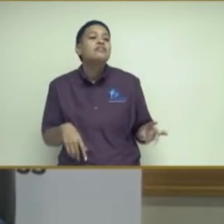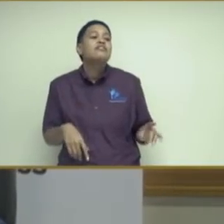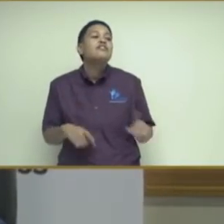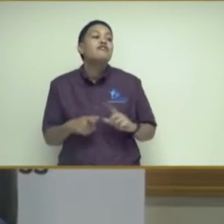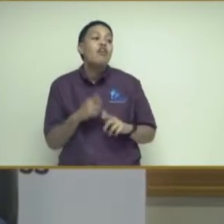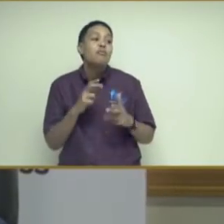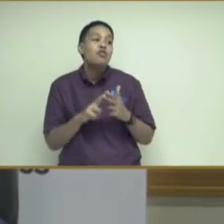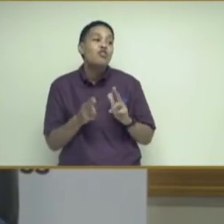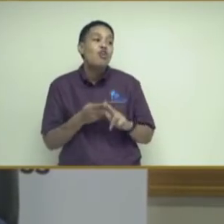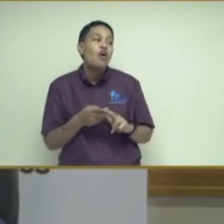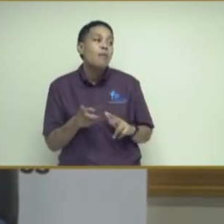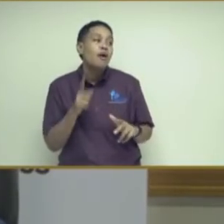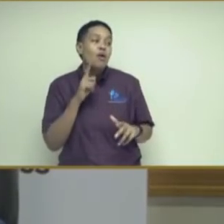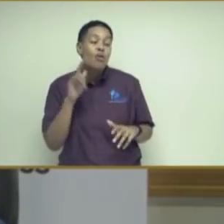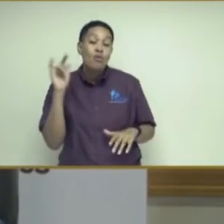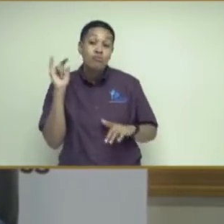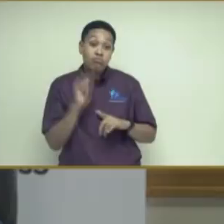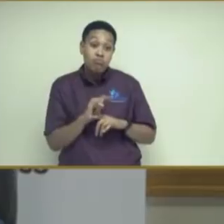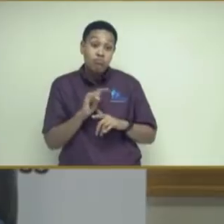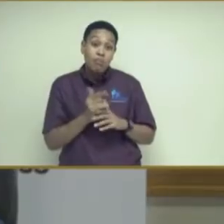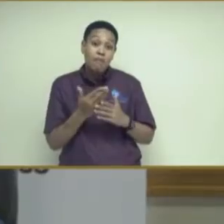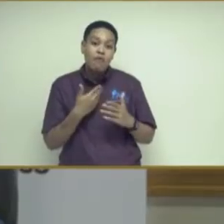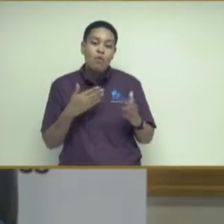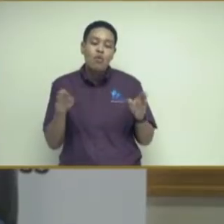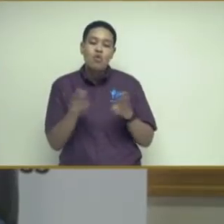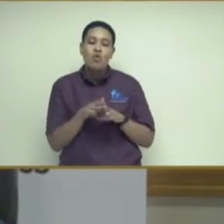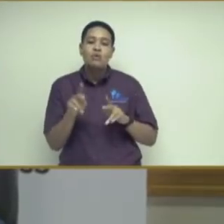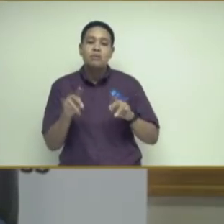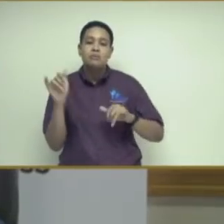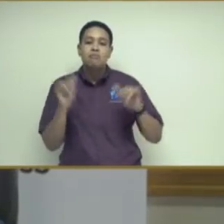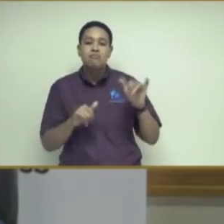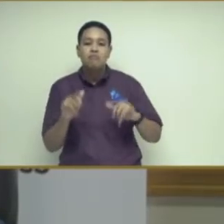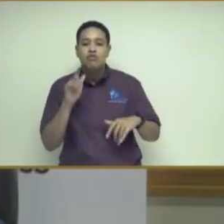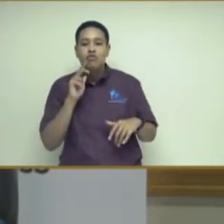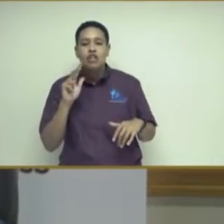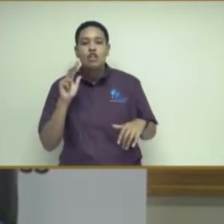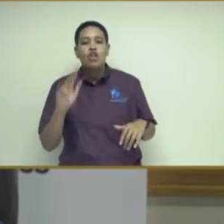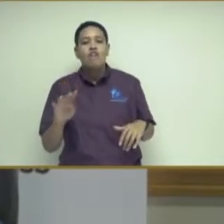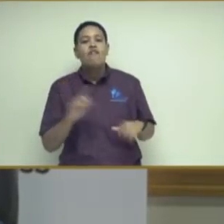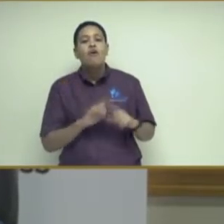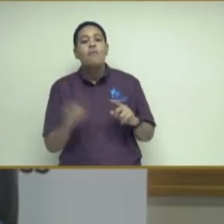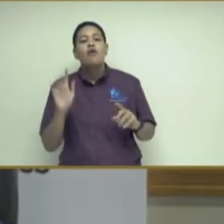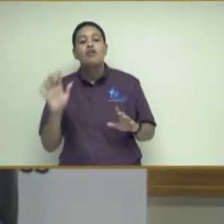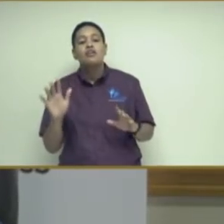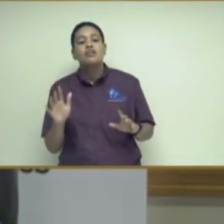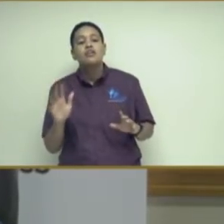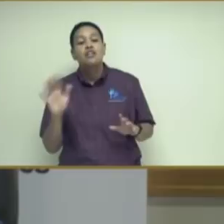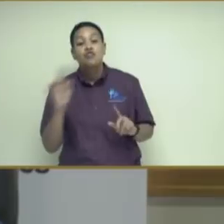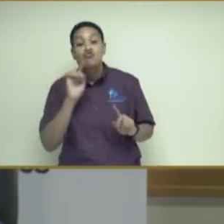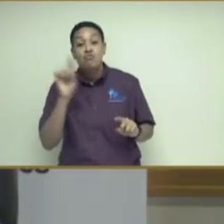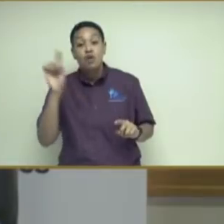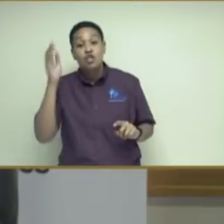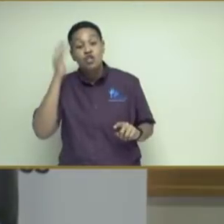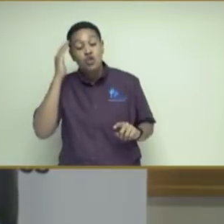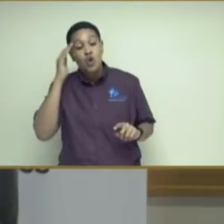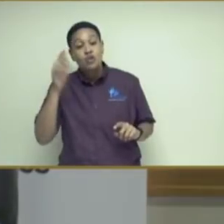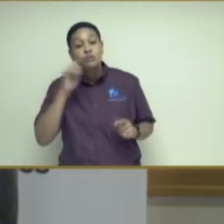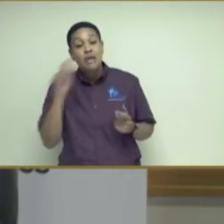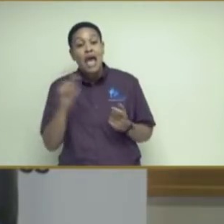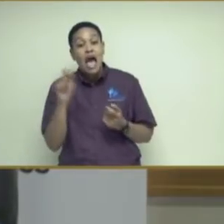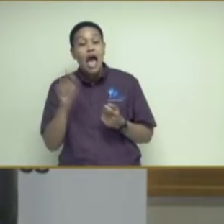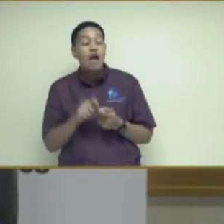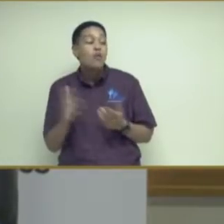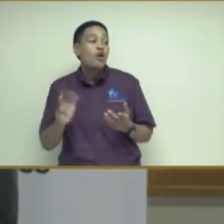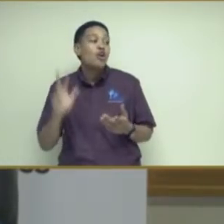number of cases that are imported before we close the border was 34. But the report that she knows to be accurate is